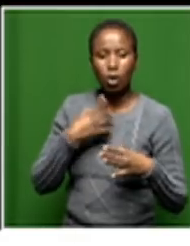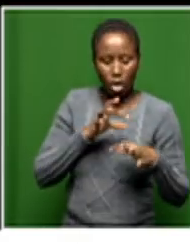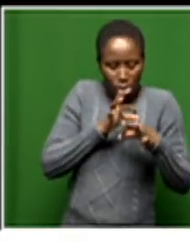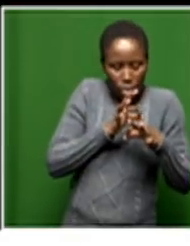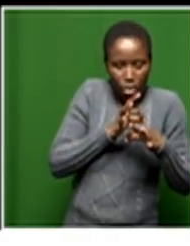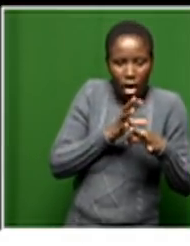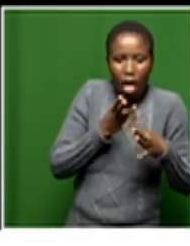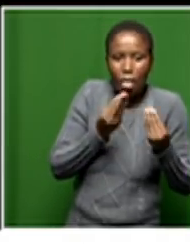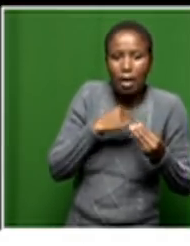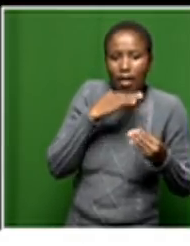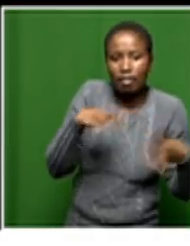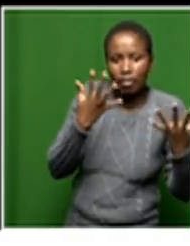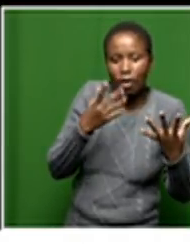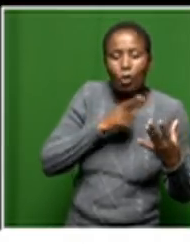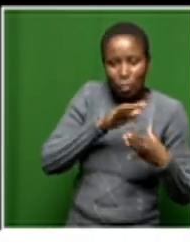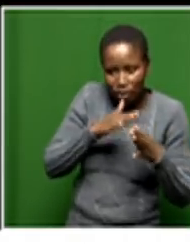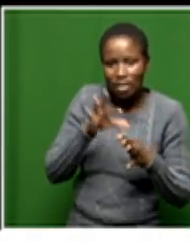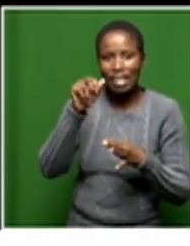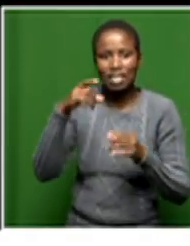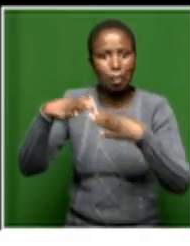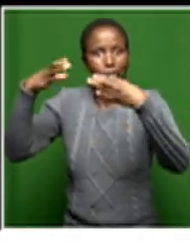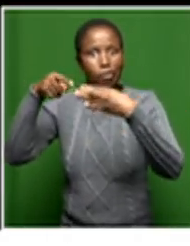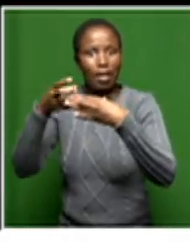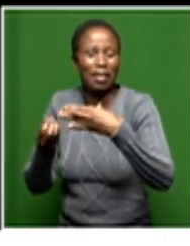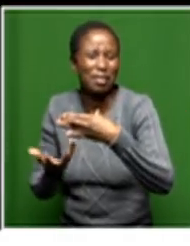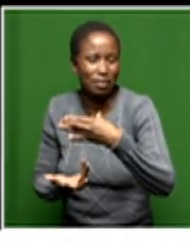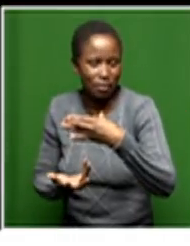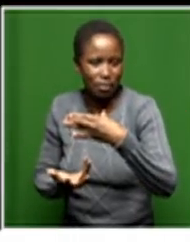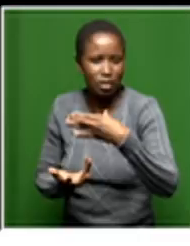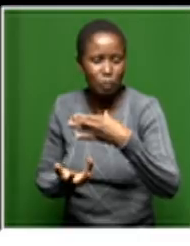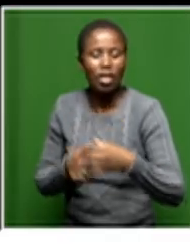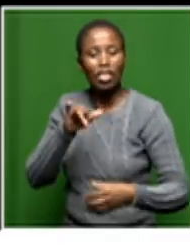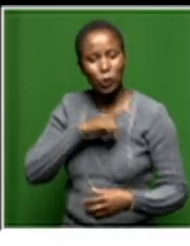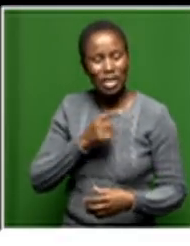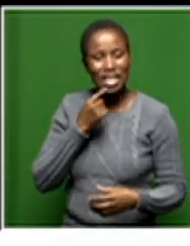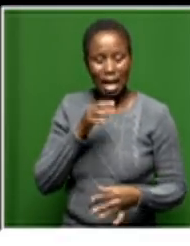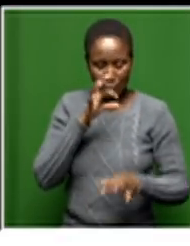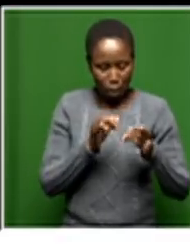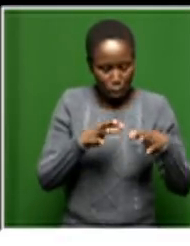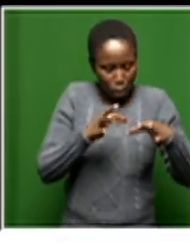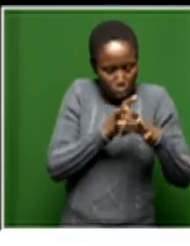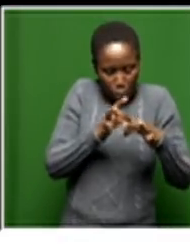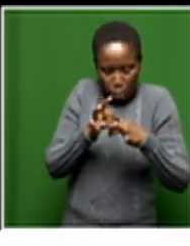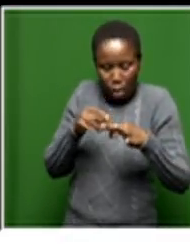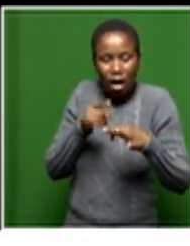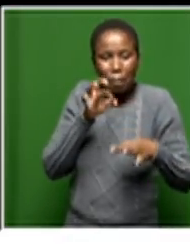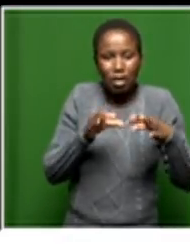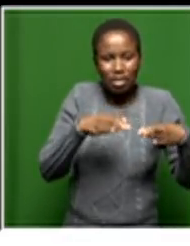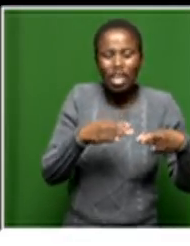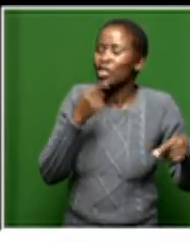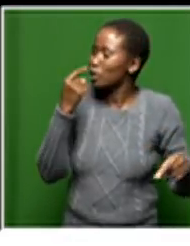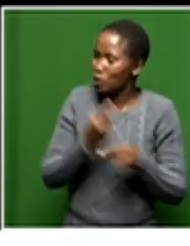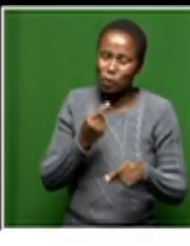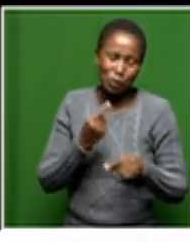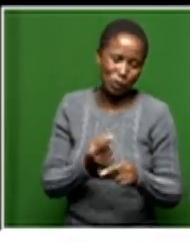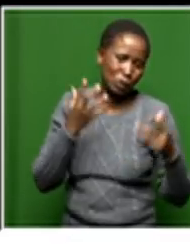majority will always defeat you. That is why I've said earlier on, the smaller parties always resort to court, whether they